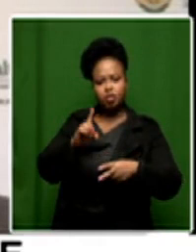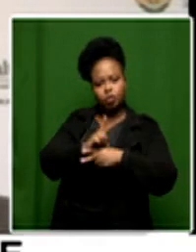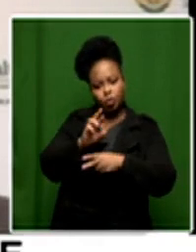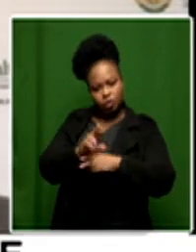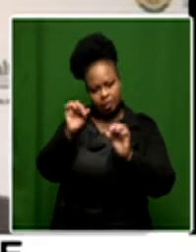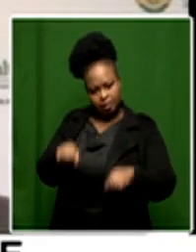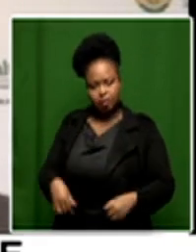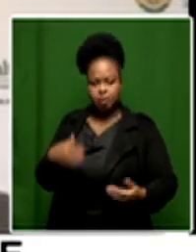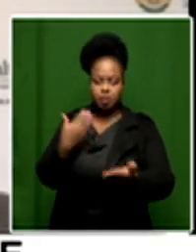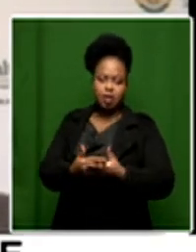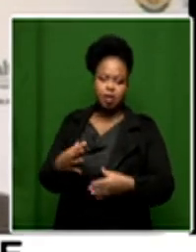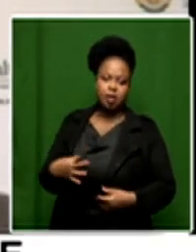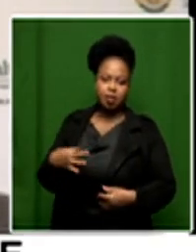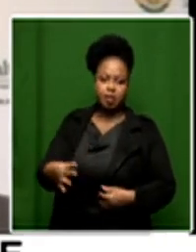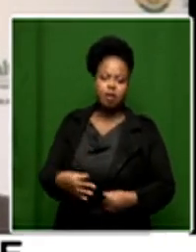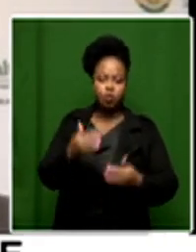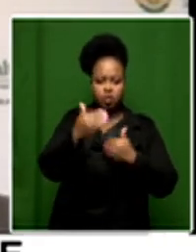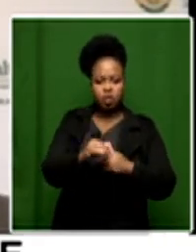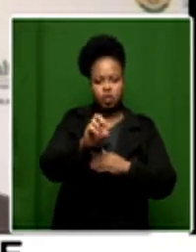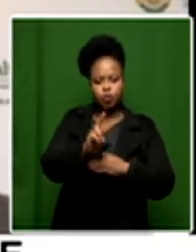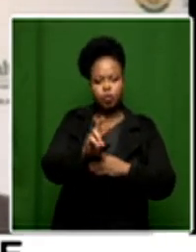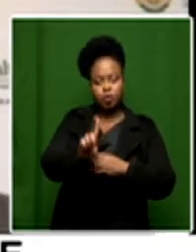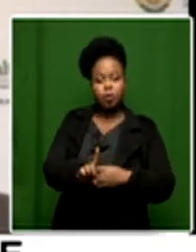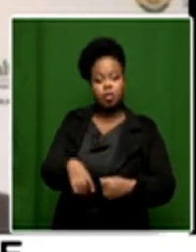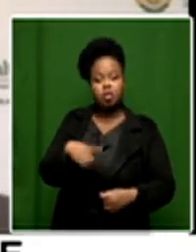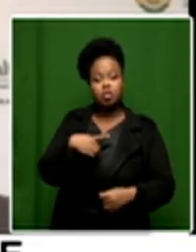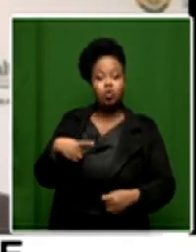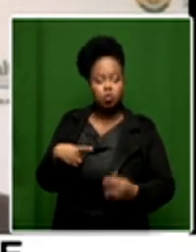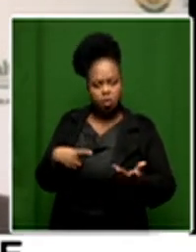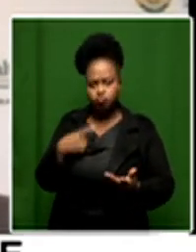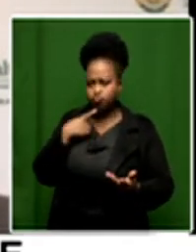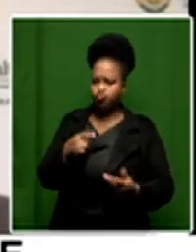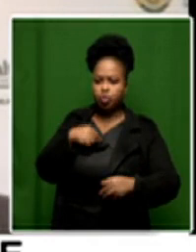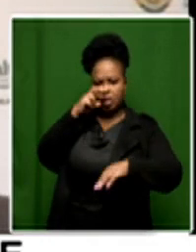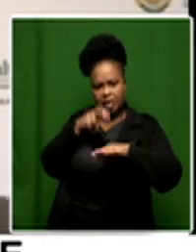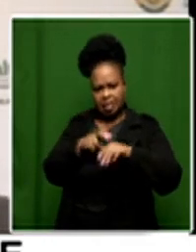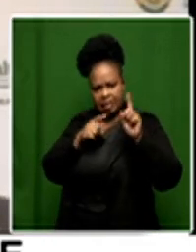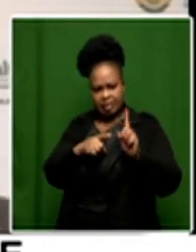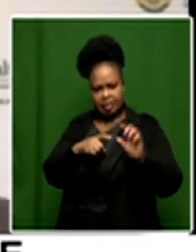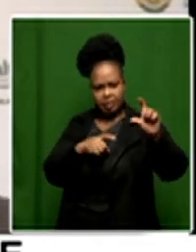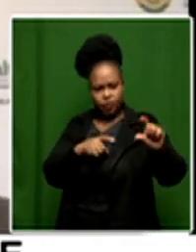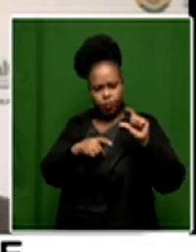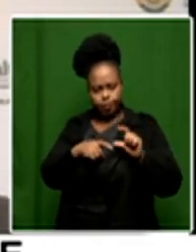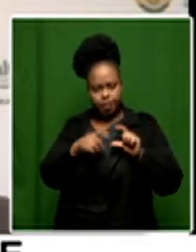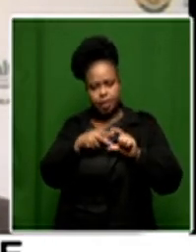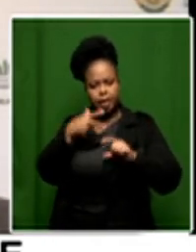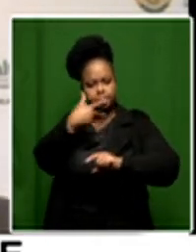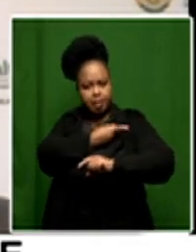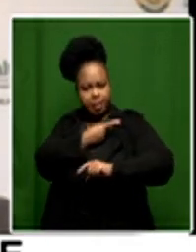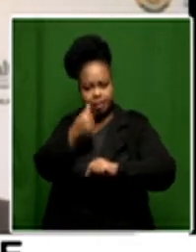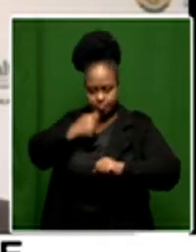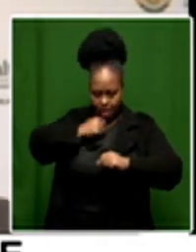actually apply for Section 21, where the doctor will say, I need this drug for this patient. I will then administer and